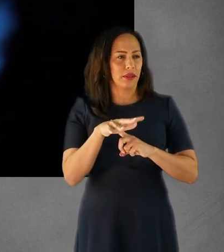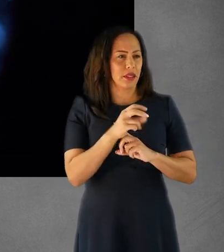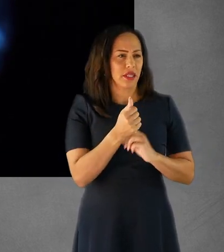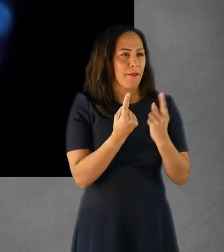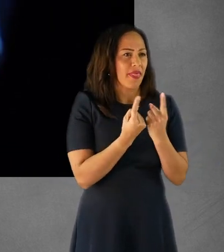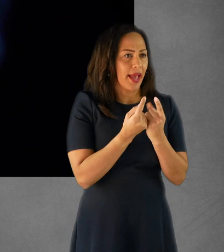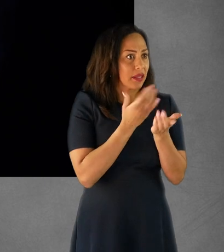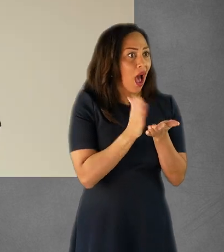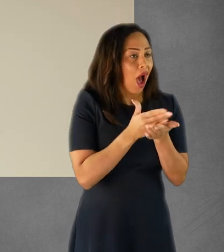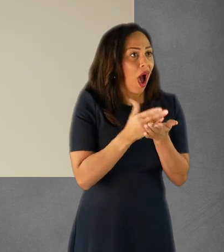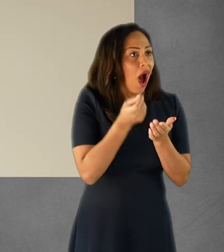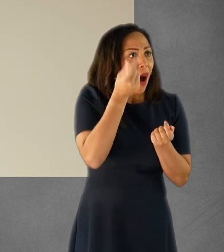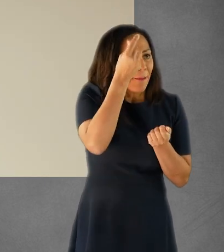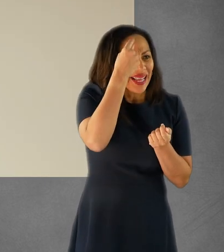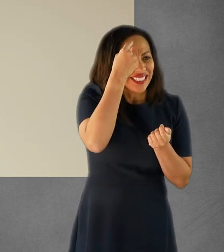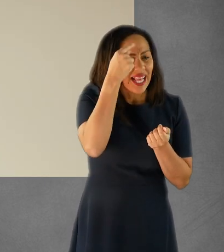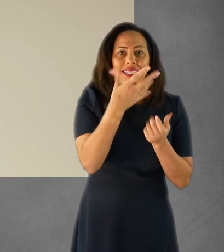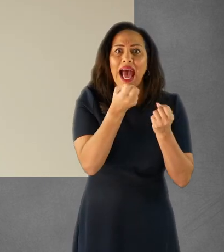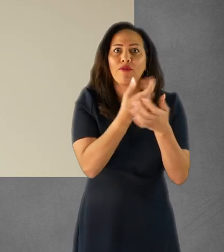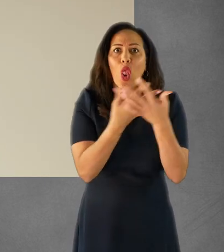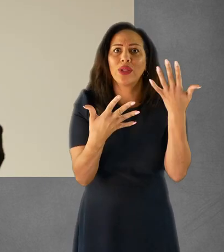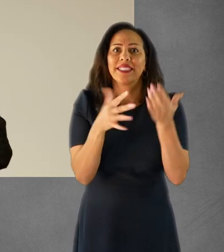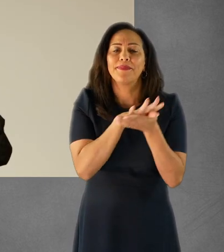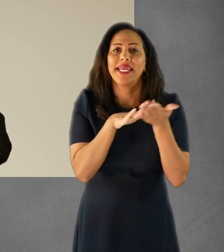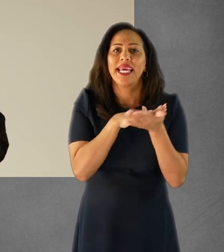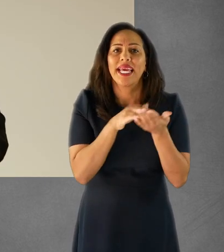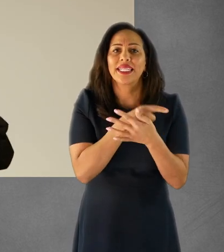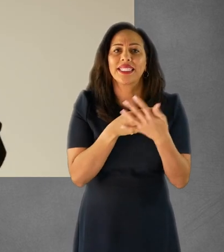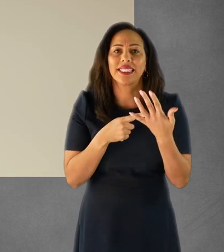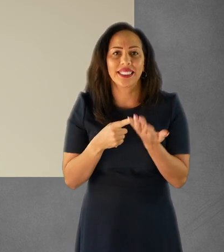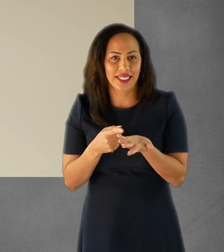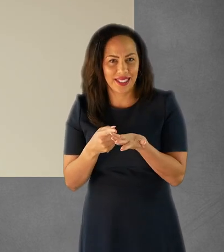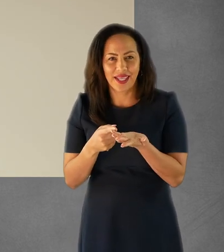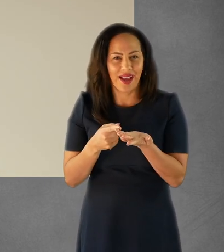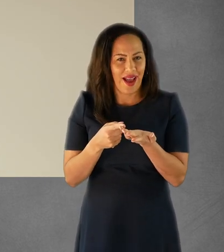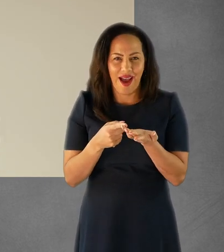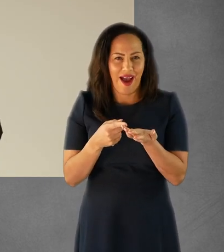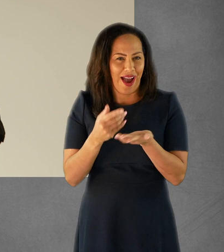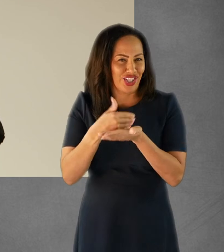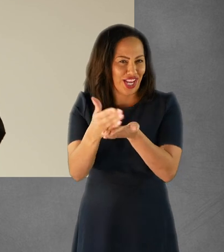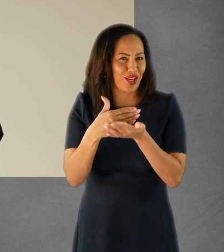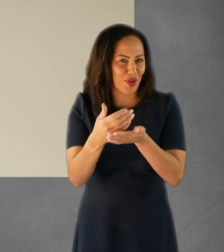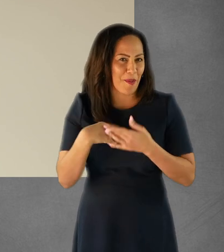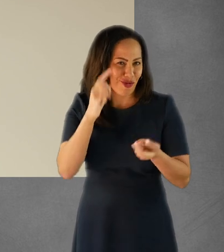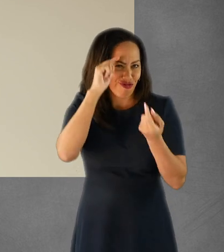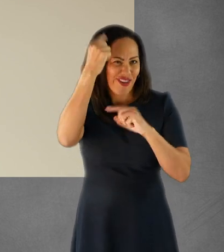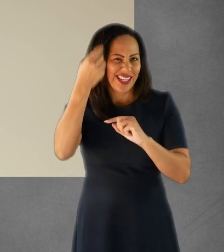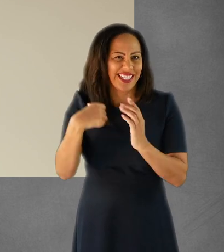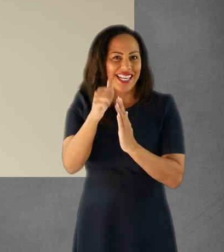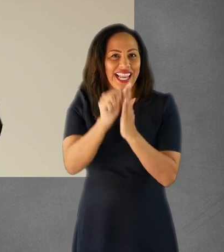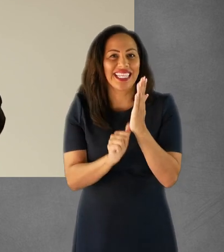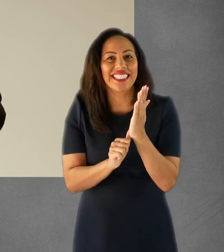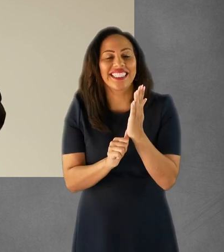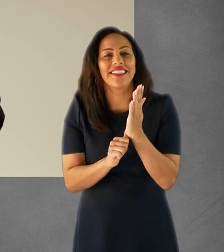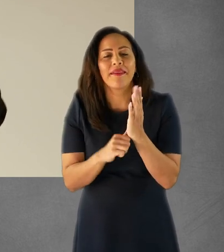my crazy list of things that just kind of kept repeating. So one of these things was the event, and the event can